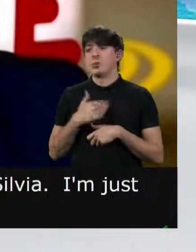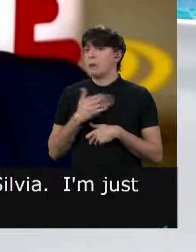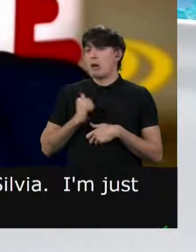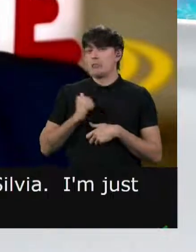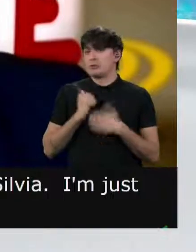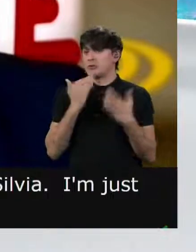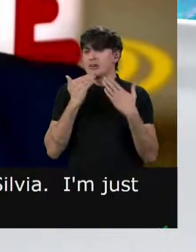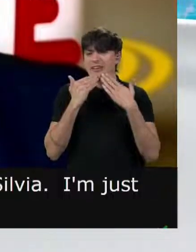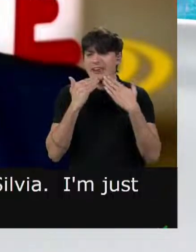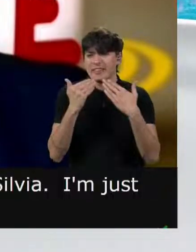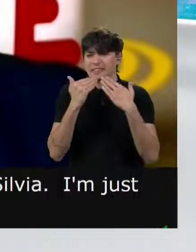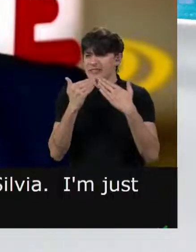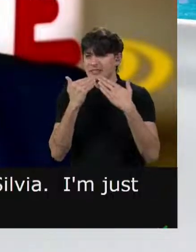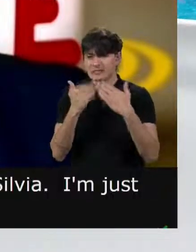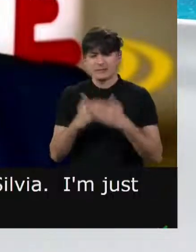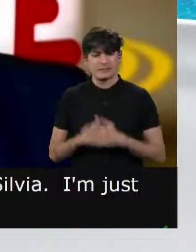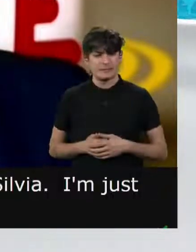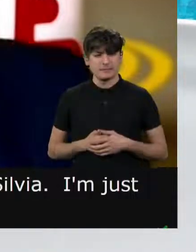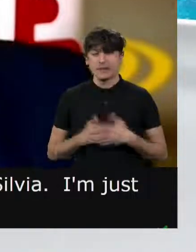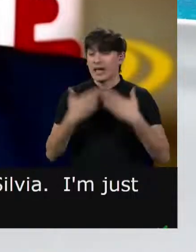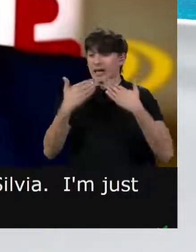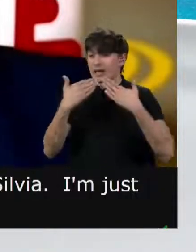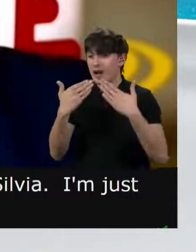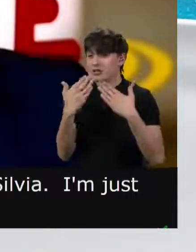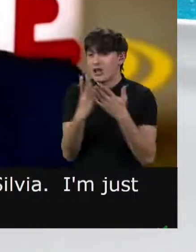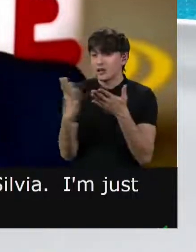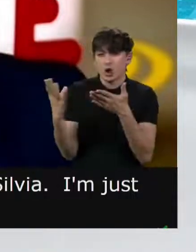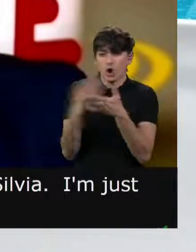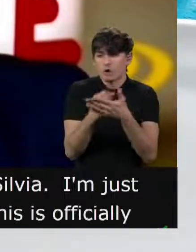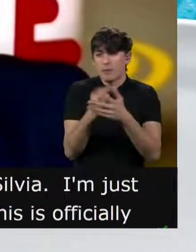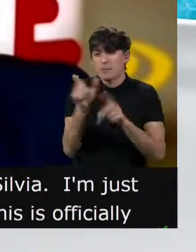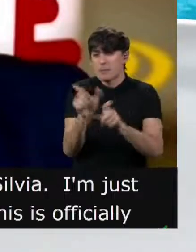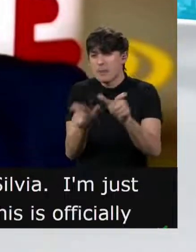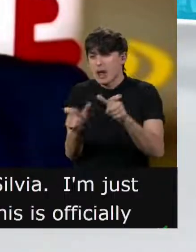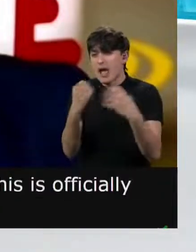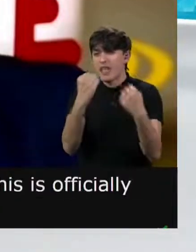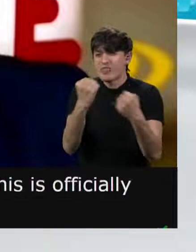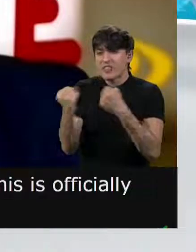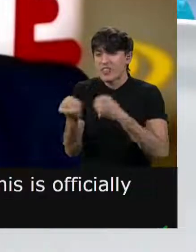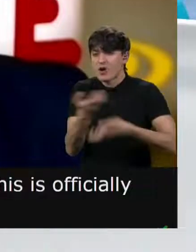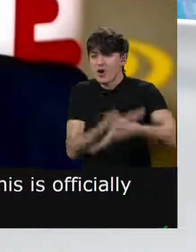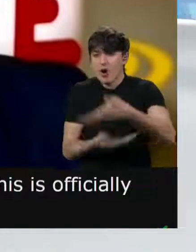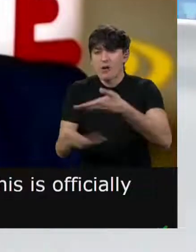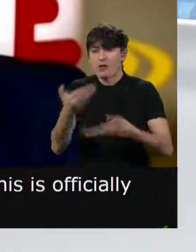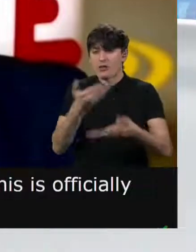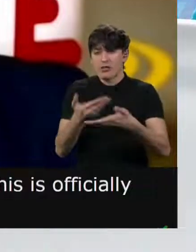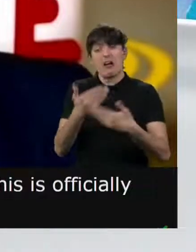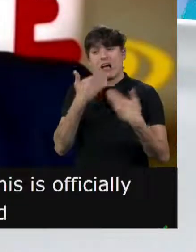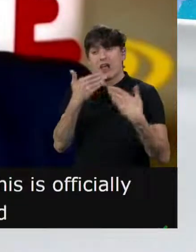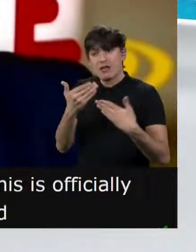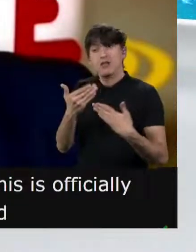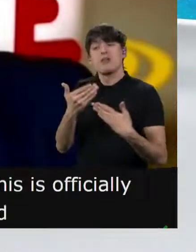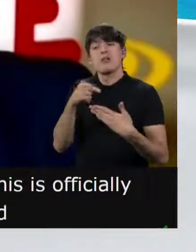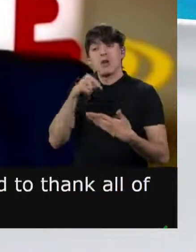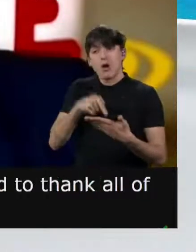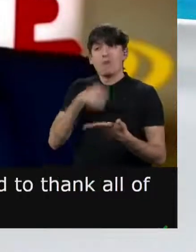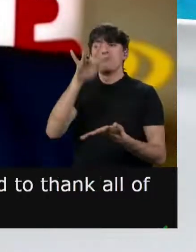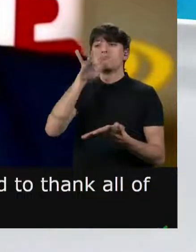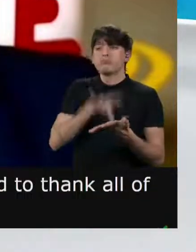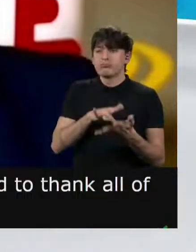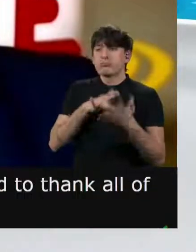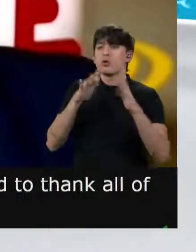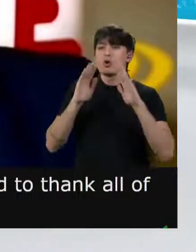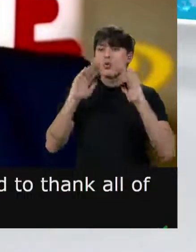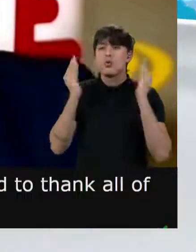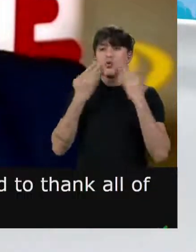last time. But I want to thank, first of all, thank all of the collaborators that made this 4th edition of the Congress